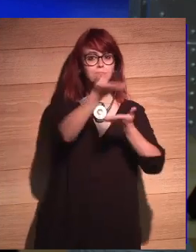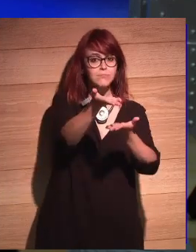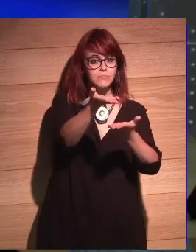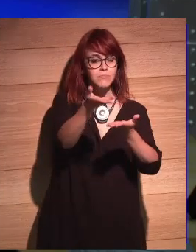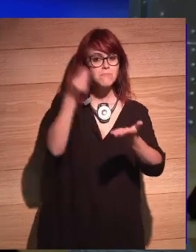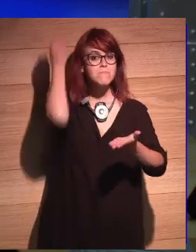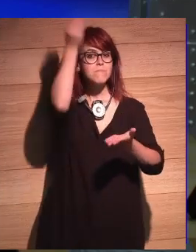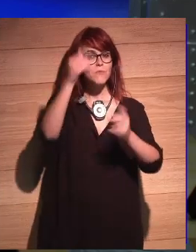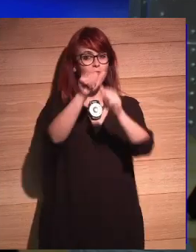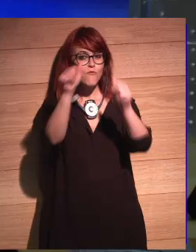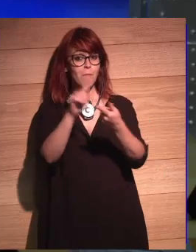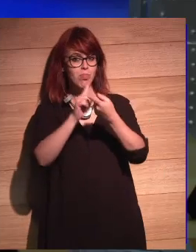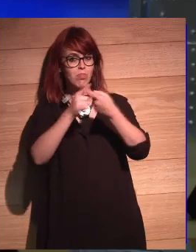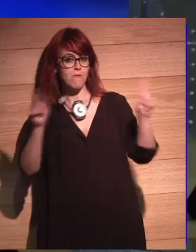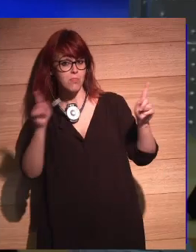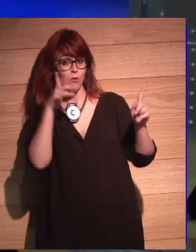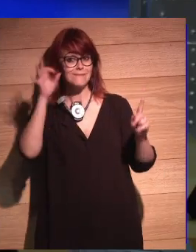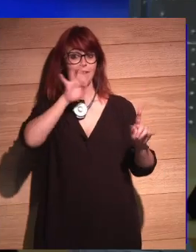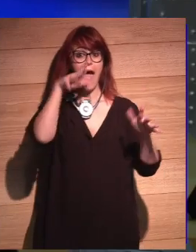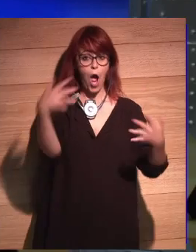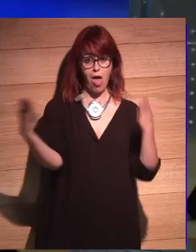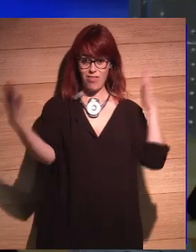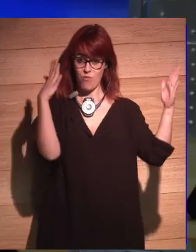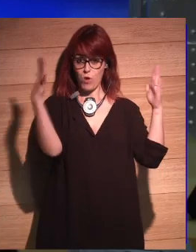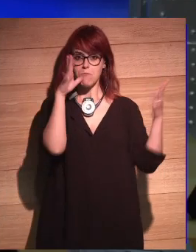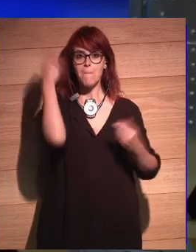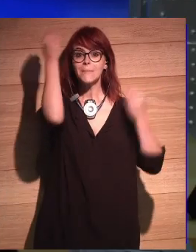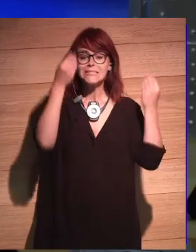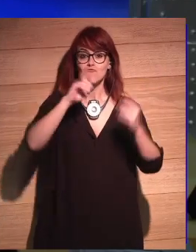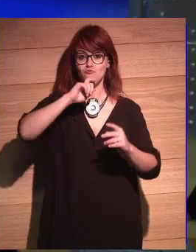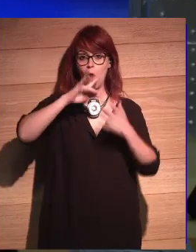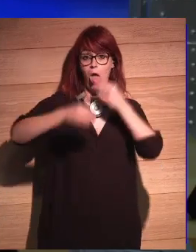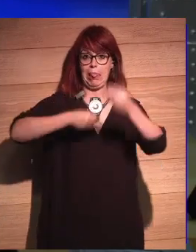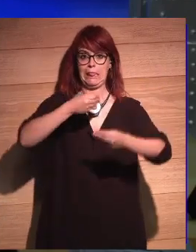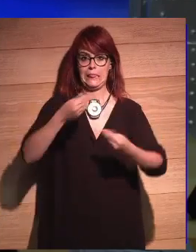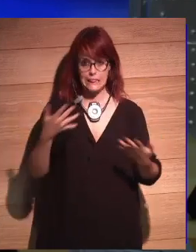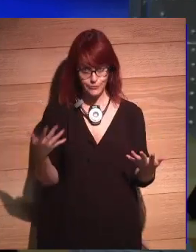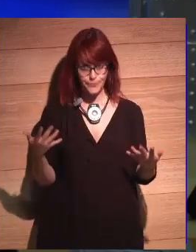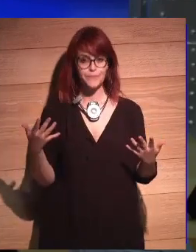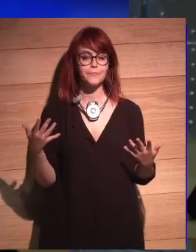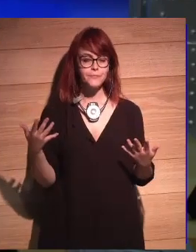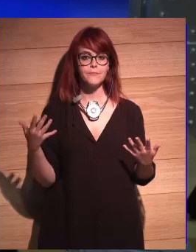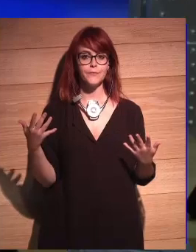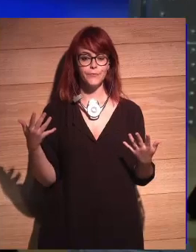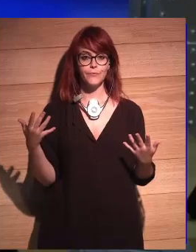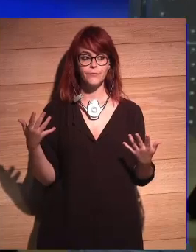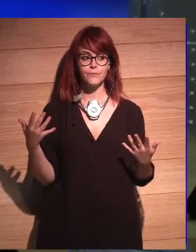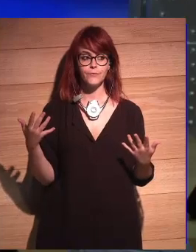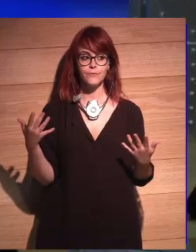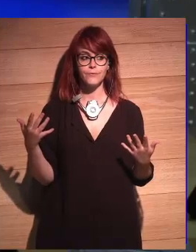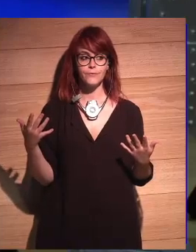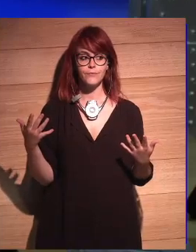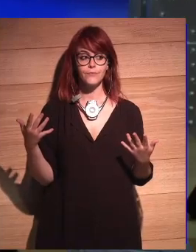this century, and like rethink about how we do that. And the key thing about it is that I do